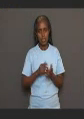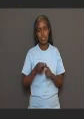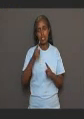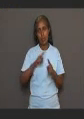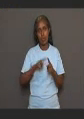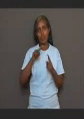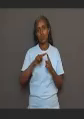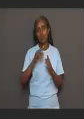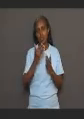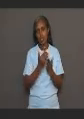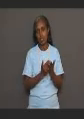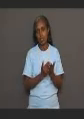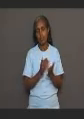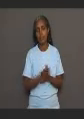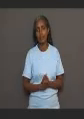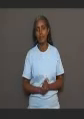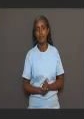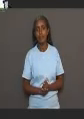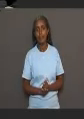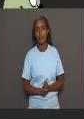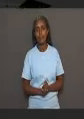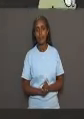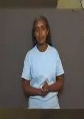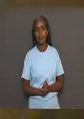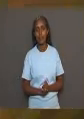Let's get back to our lesson.